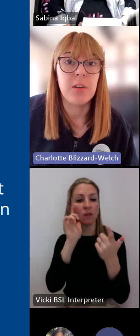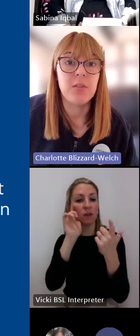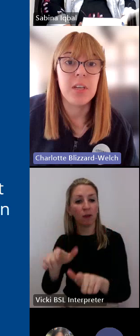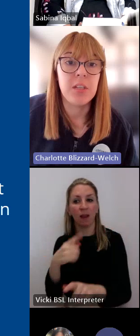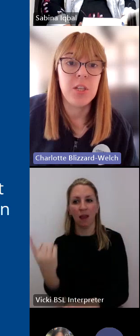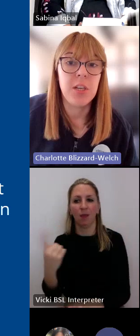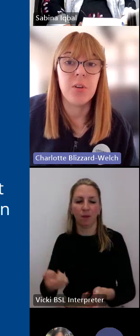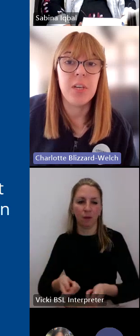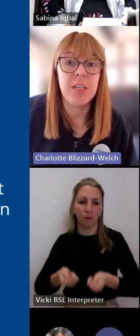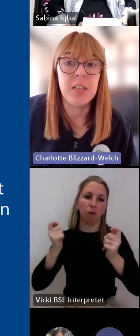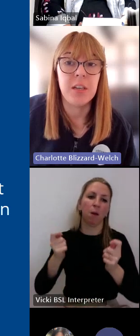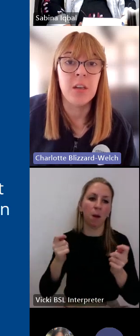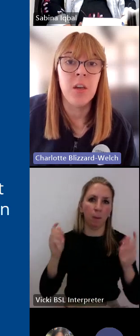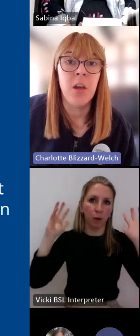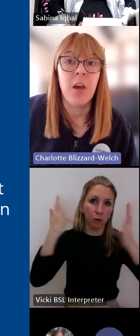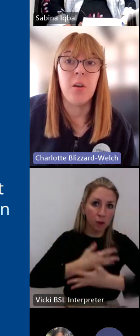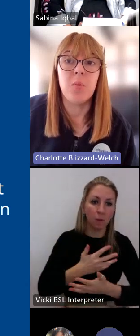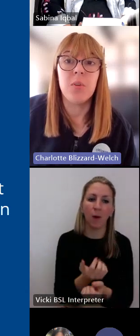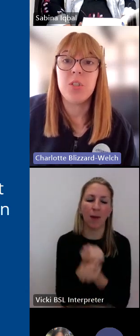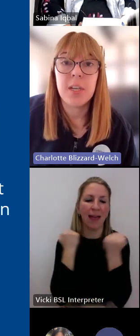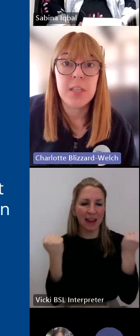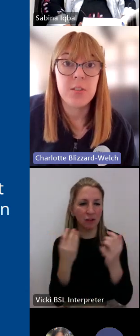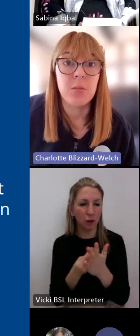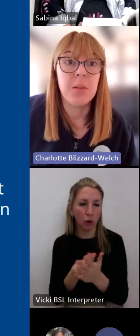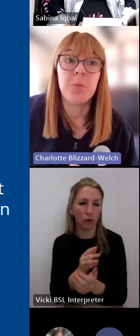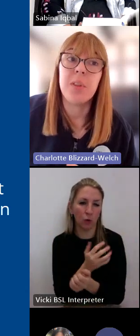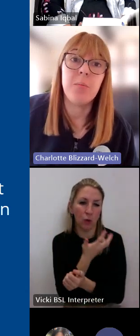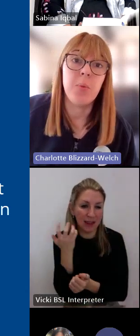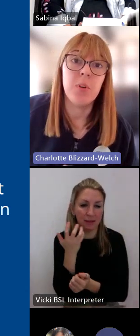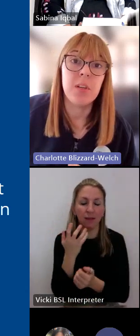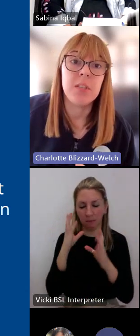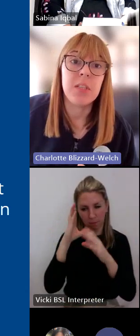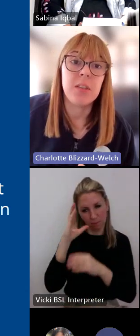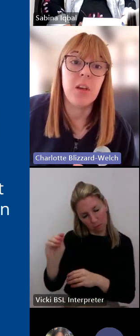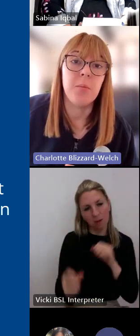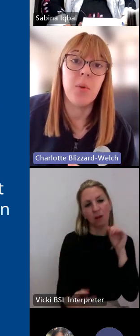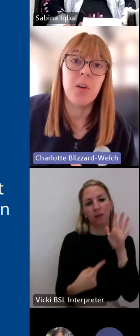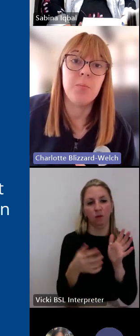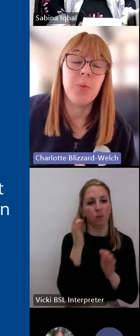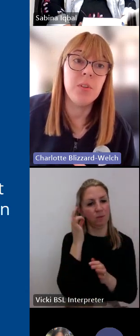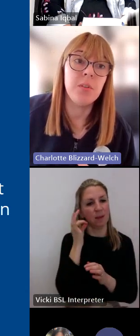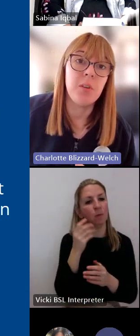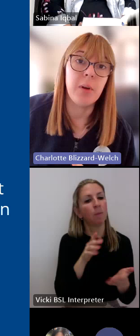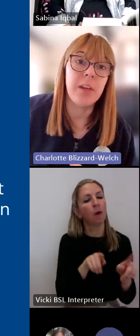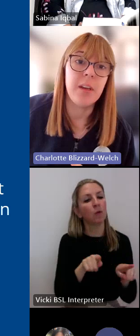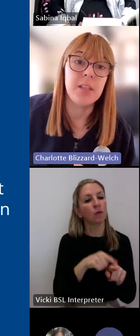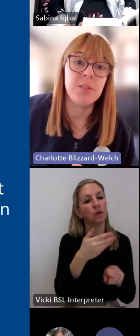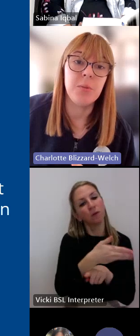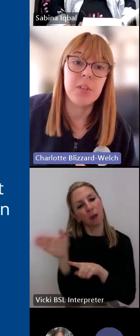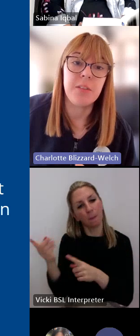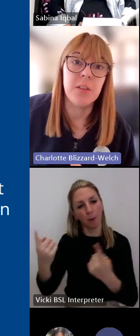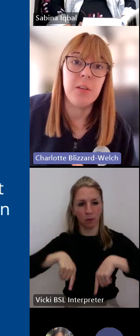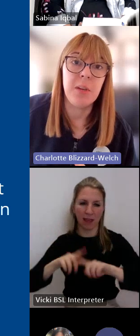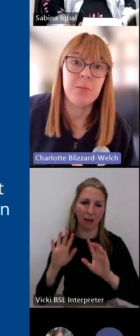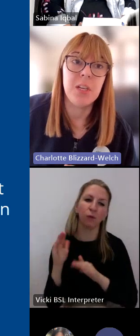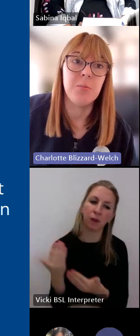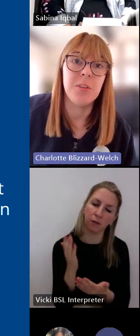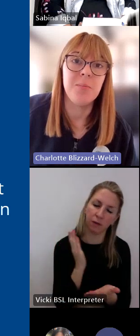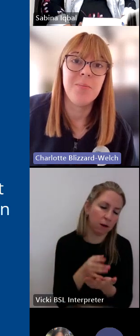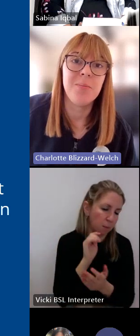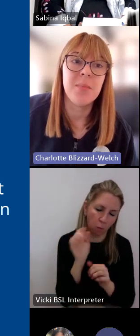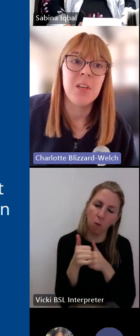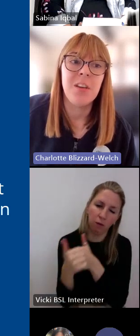concerns around energy or heating, share these top tips, but then point them our way, and we will definitely be able